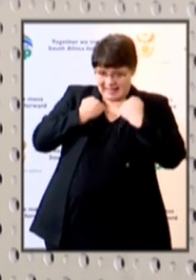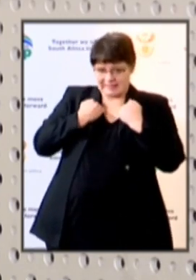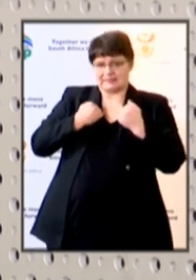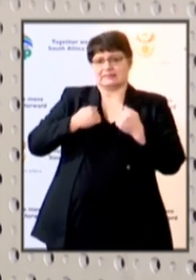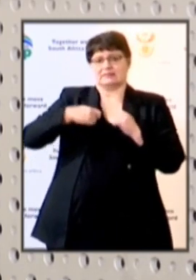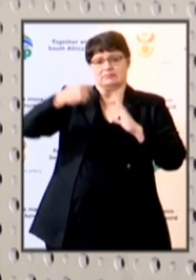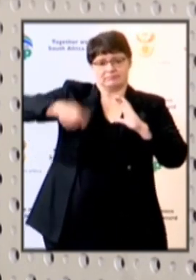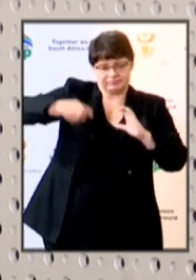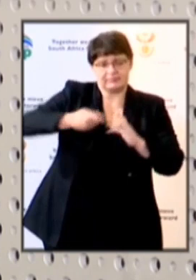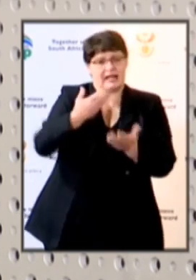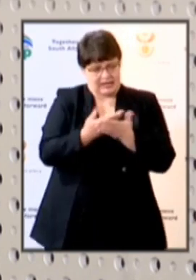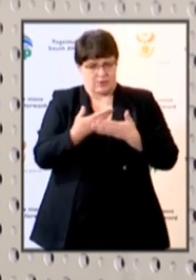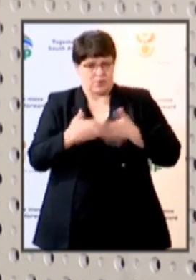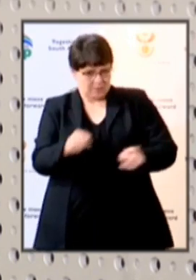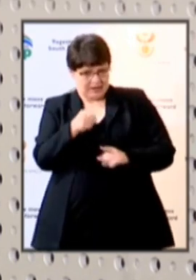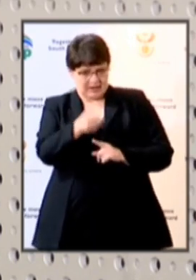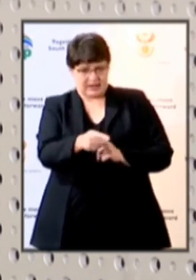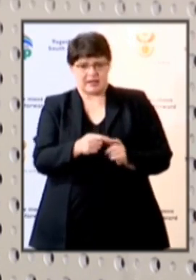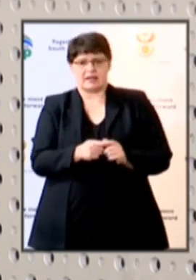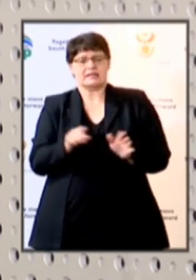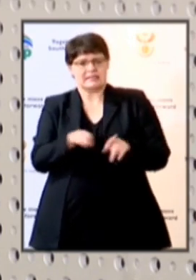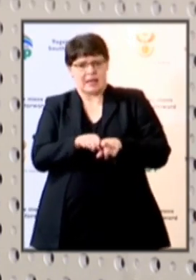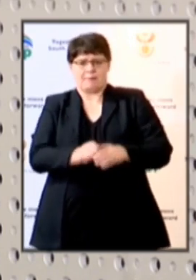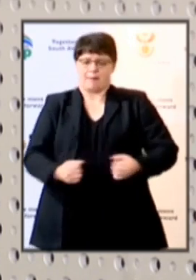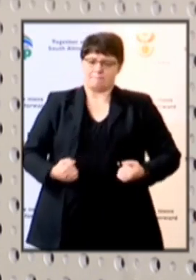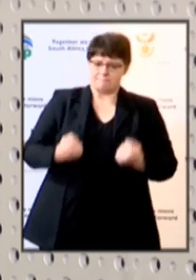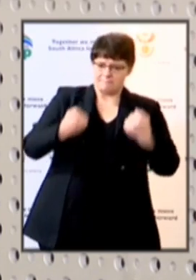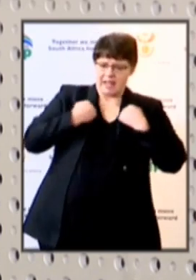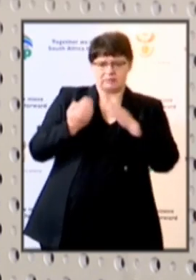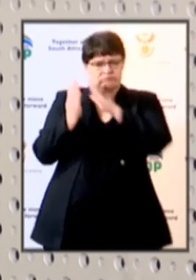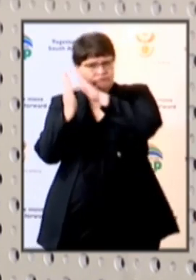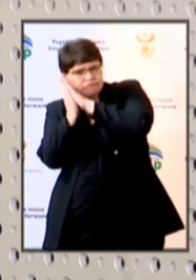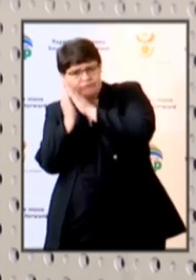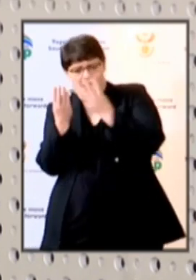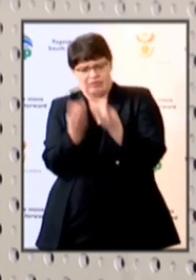reason, and other bedding and